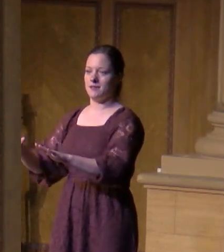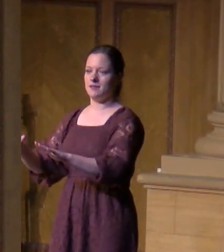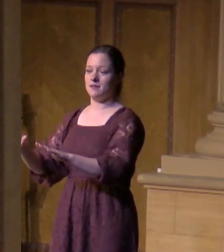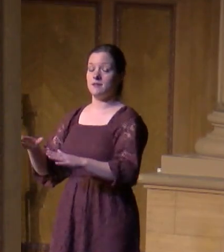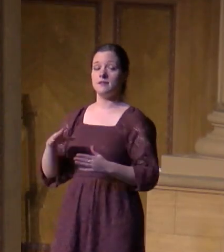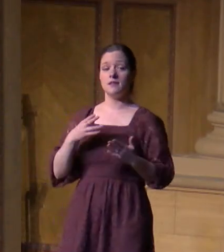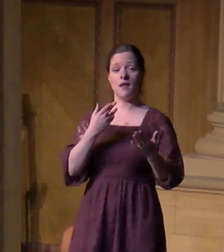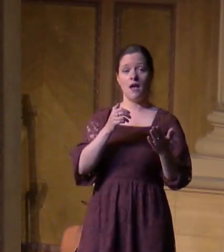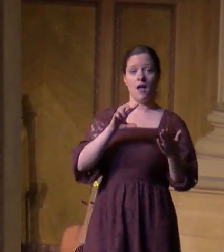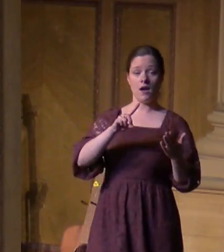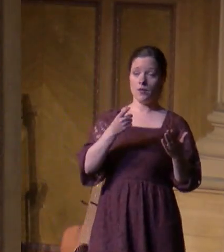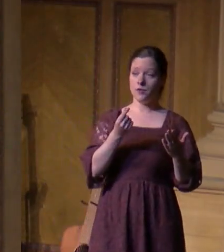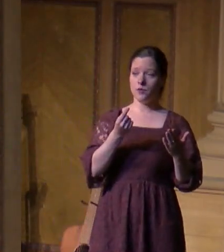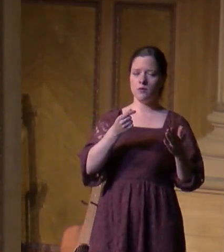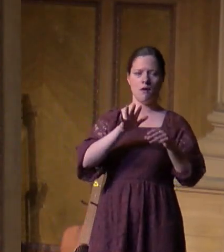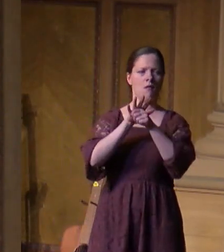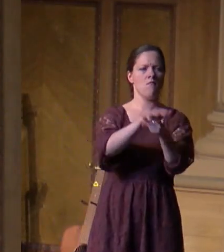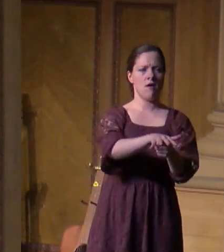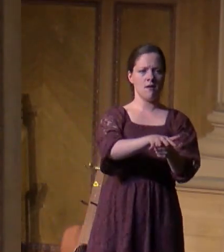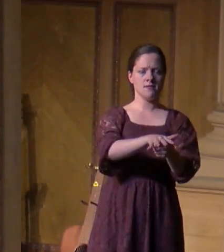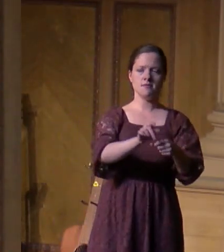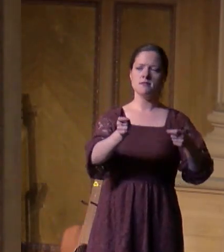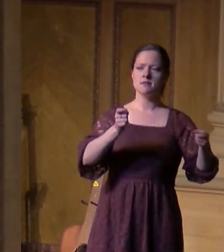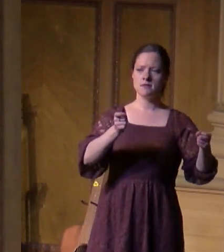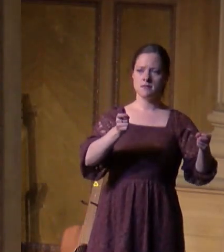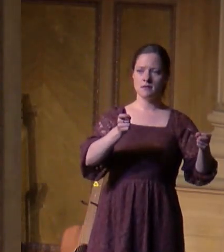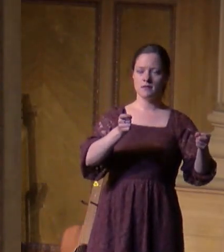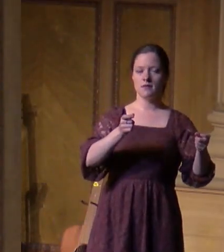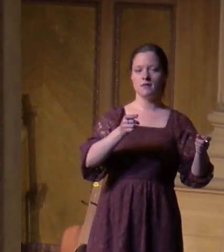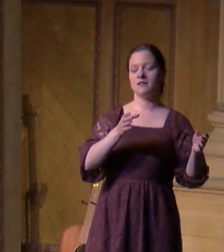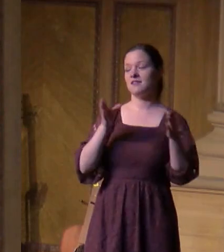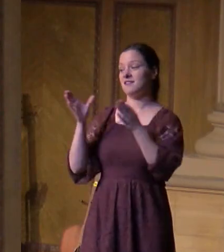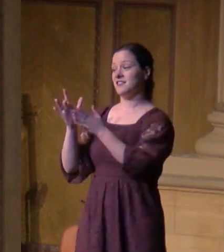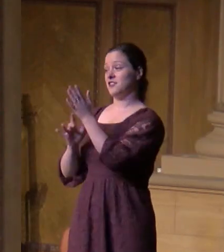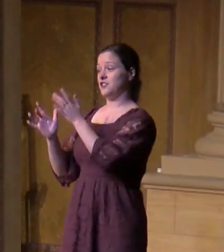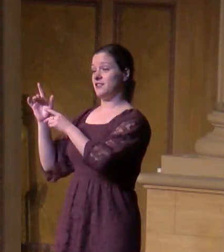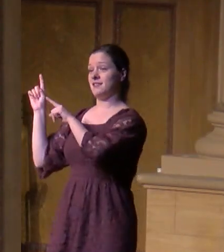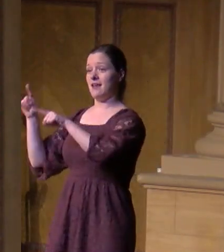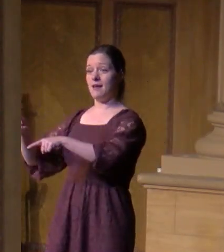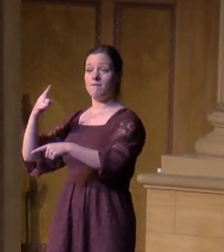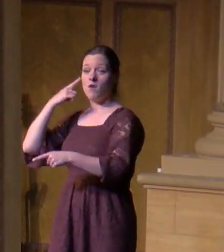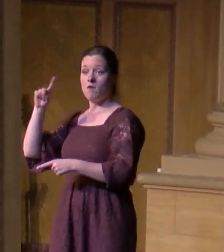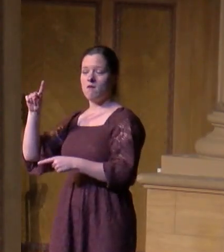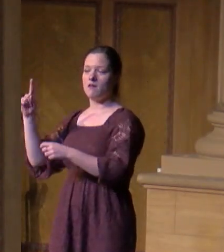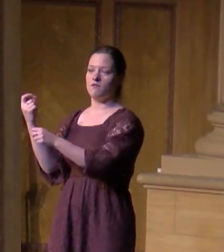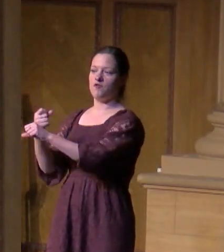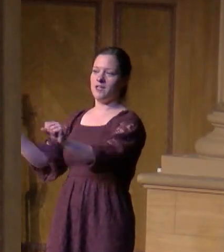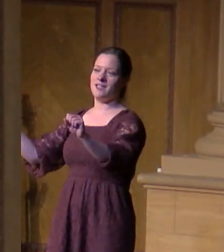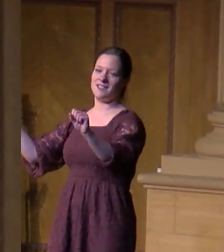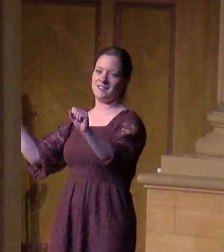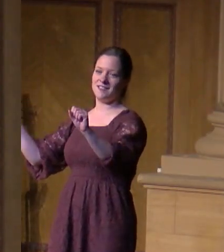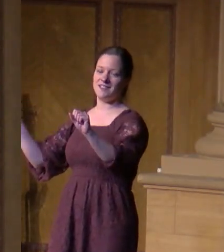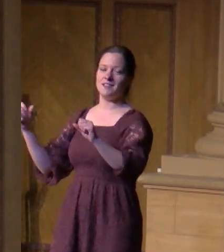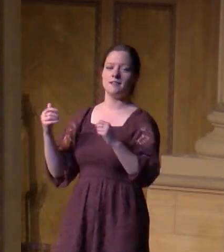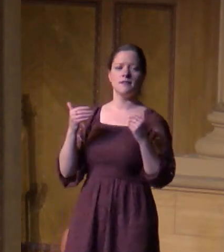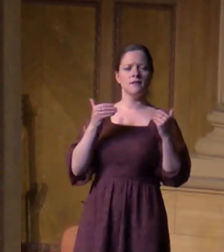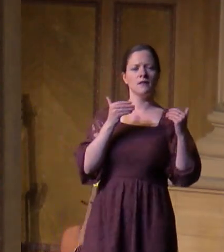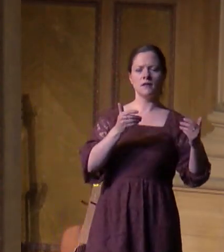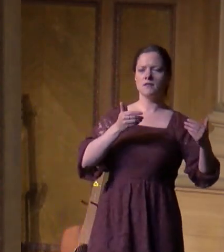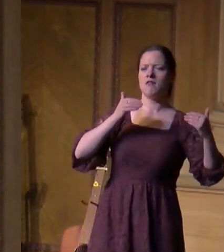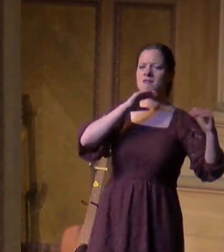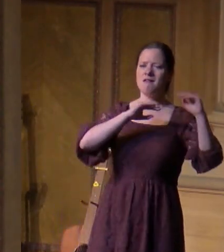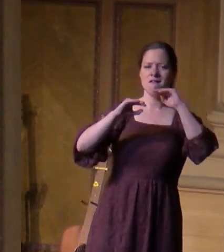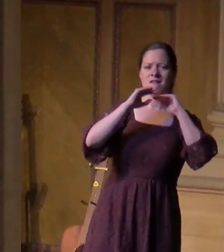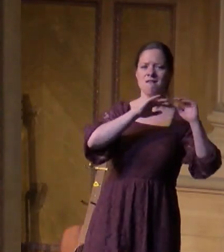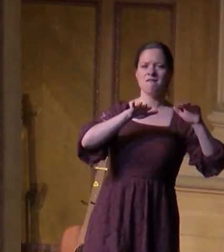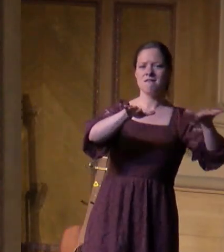King Herod ruled by oppressing people but Jesus came to free them King Herod ruled with lies